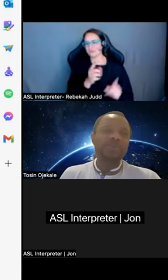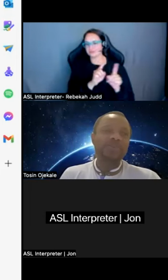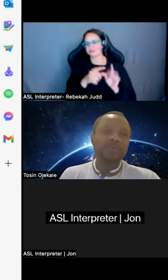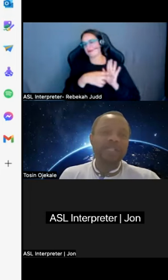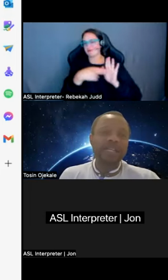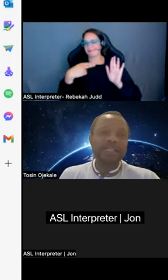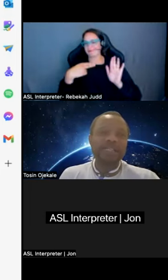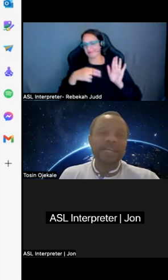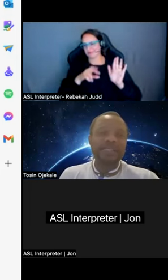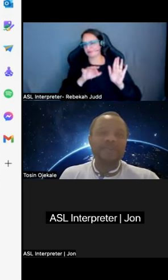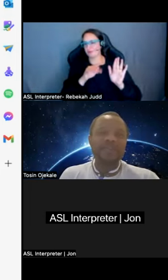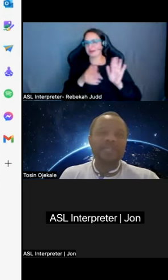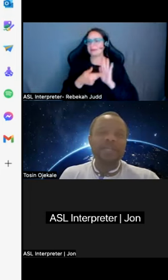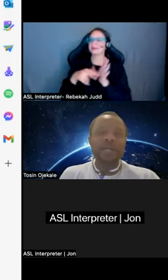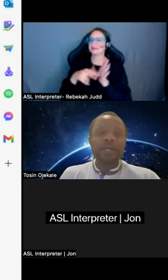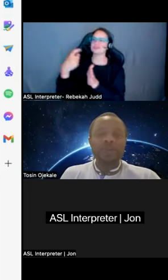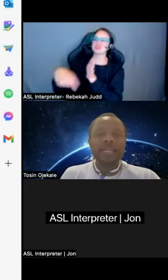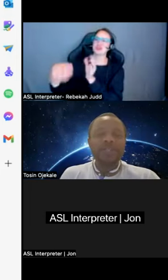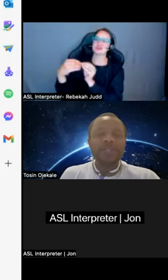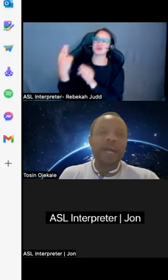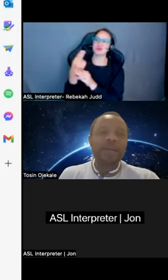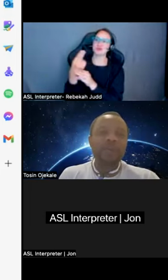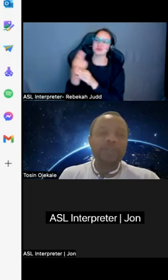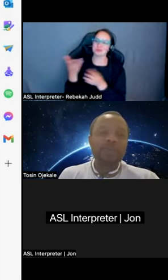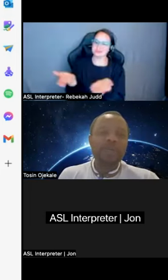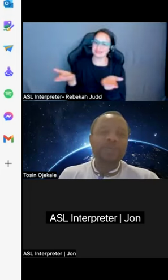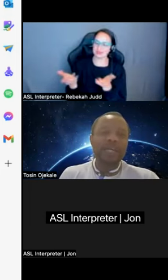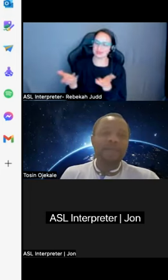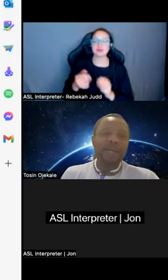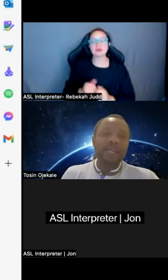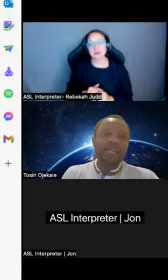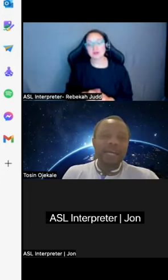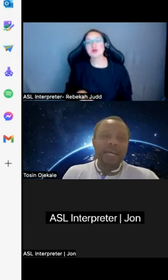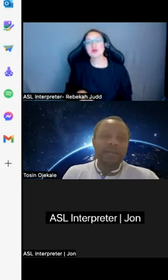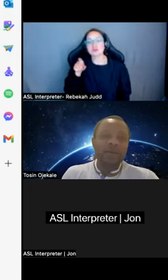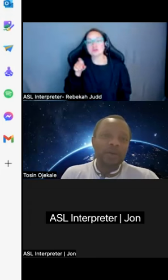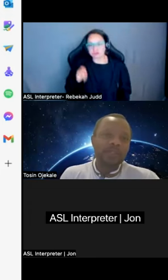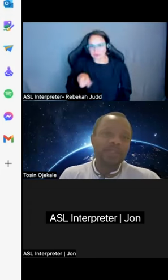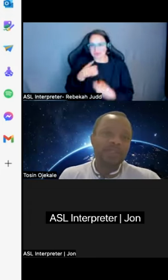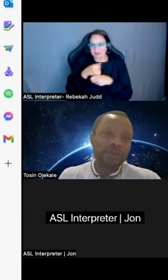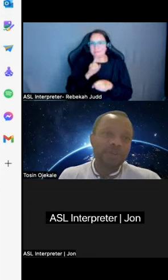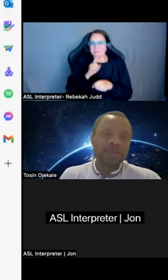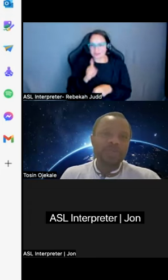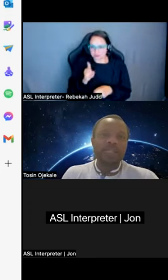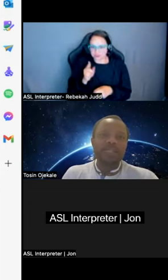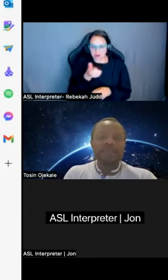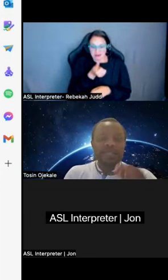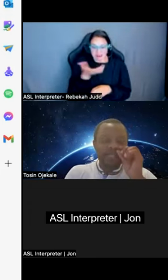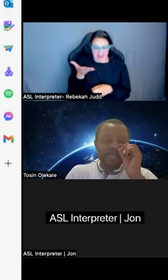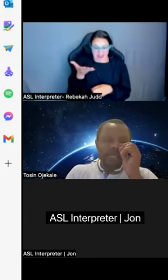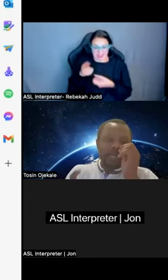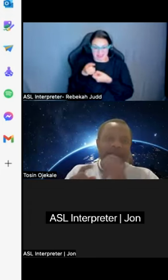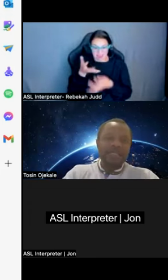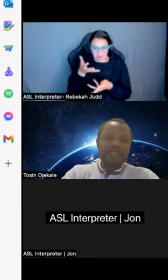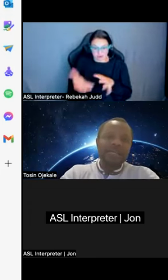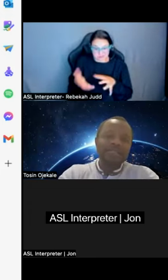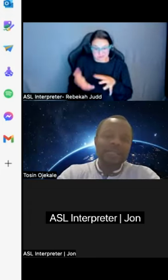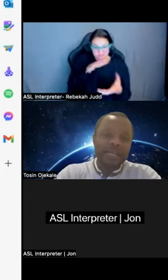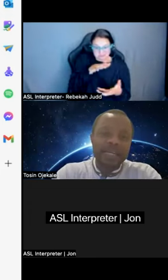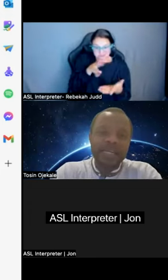to data center services. So they need to find a way to make sure that anything that can cause disruption to their services